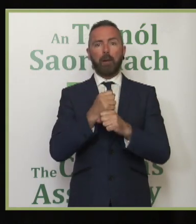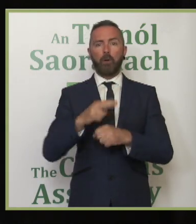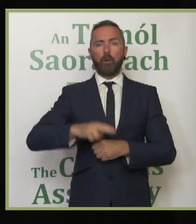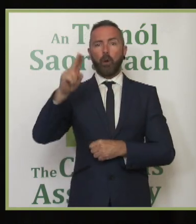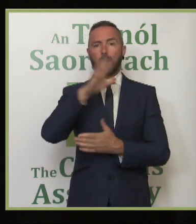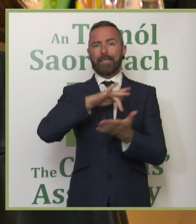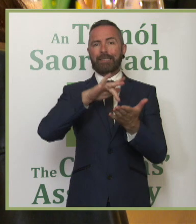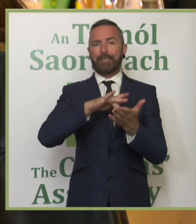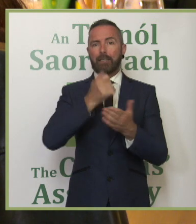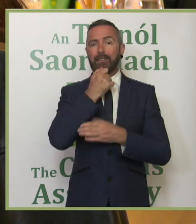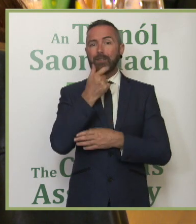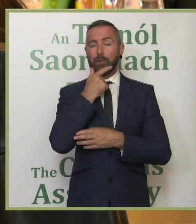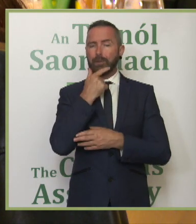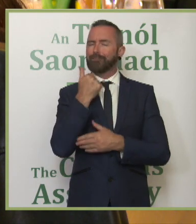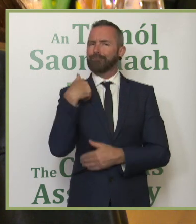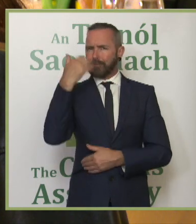they'll know that